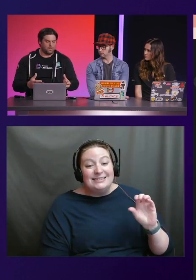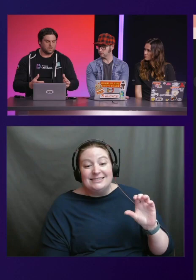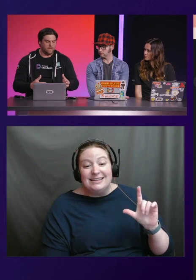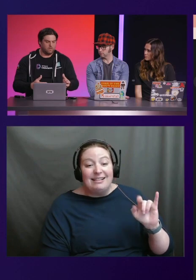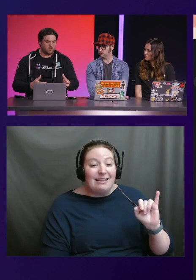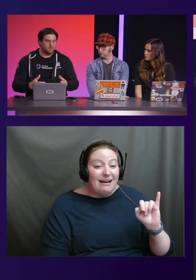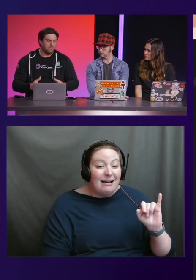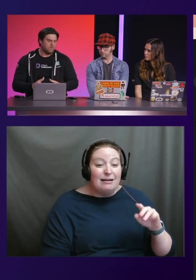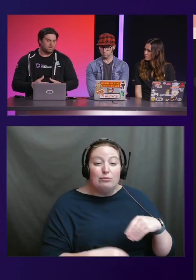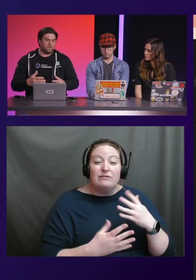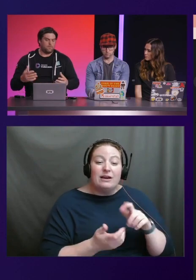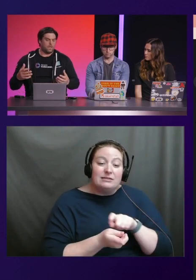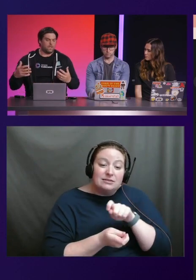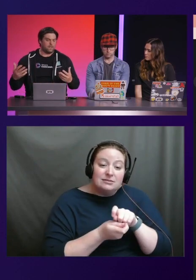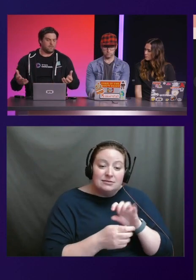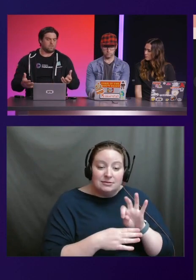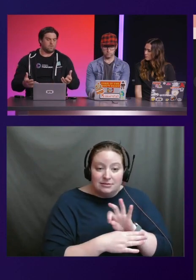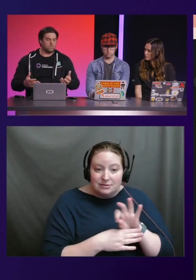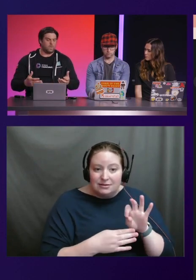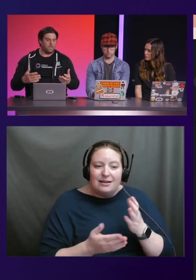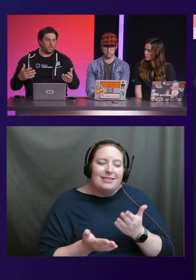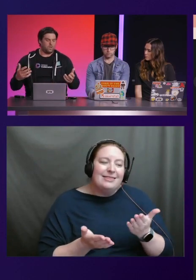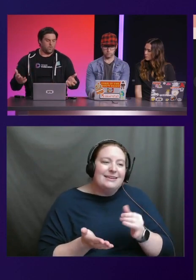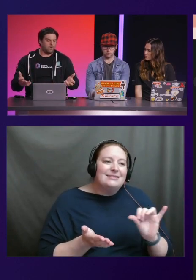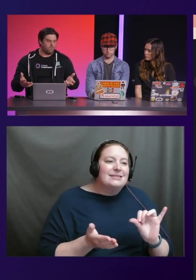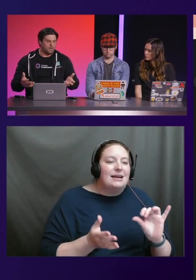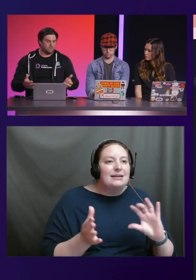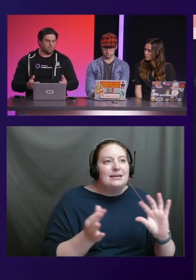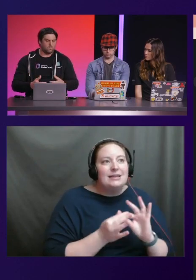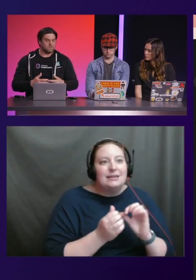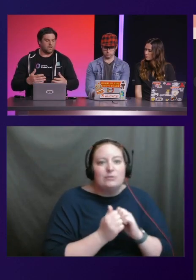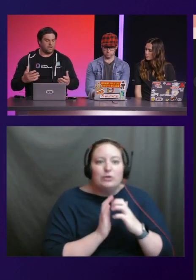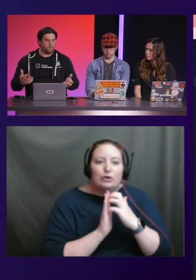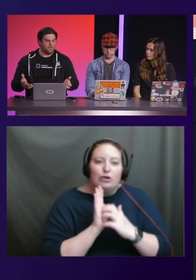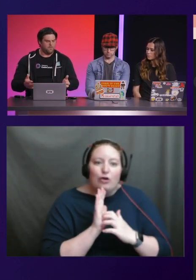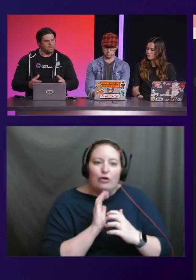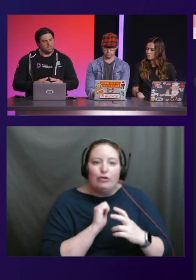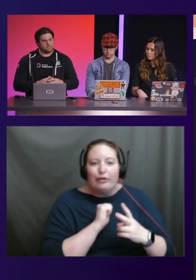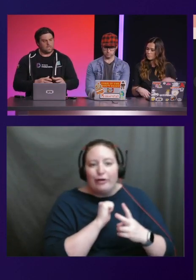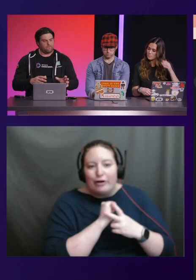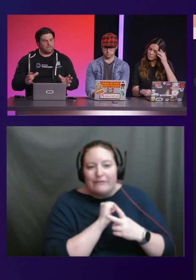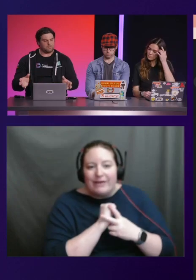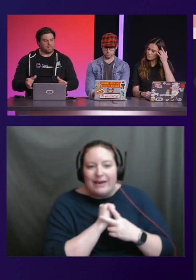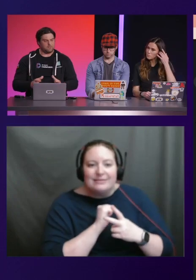certain functionality, stuff like connecting to a code artifact store or setting up pip